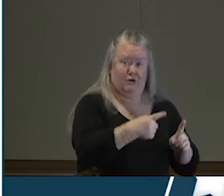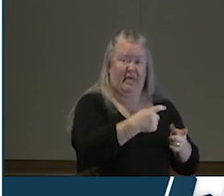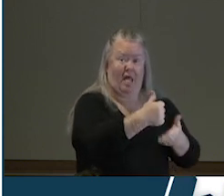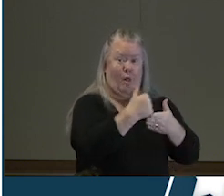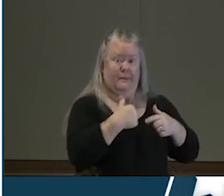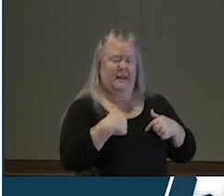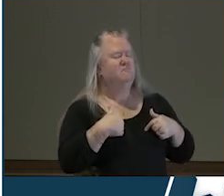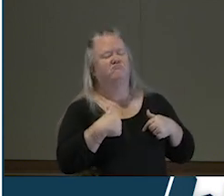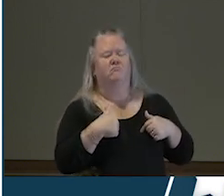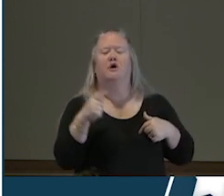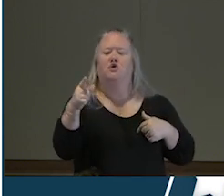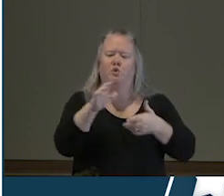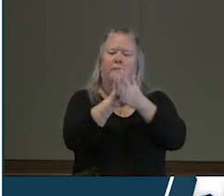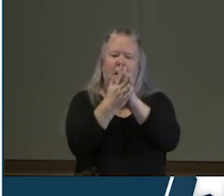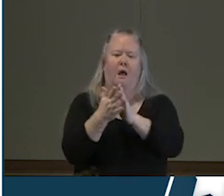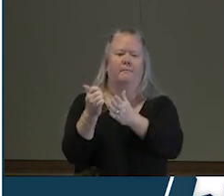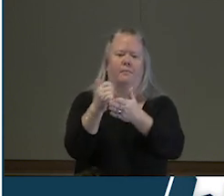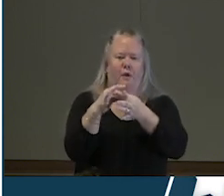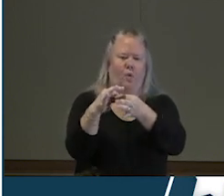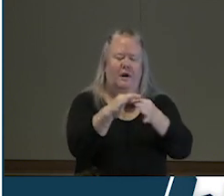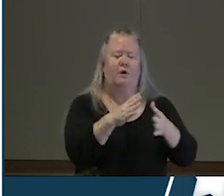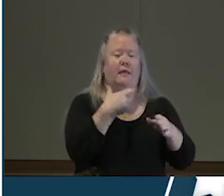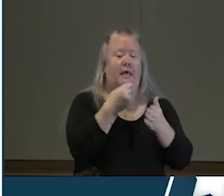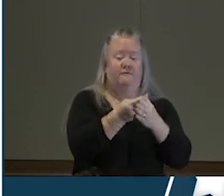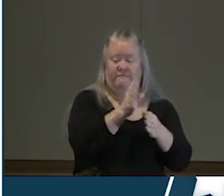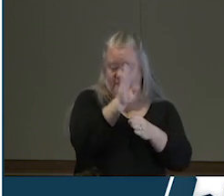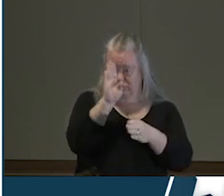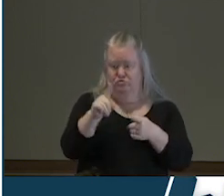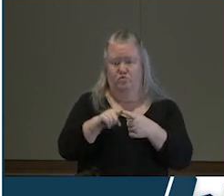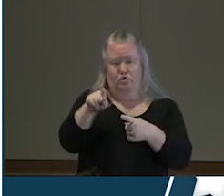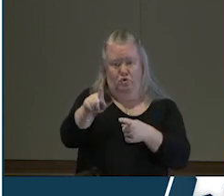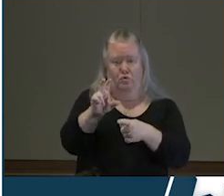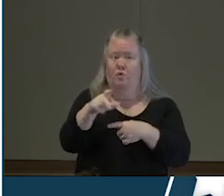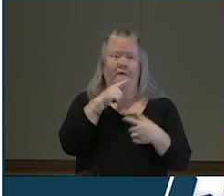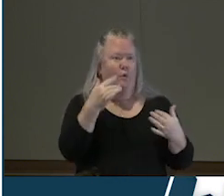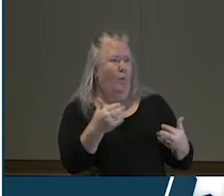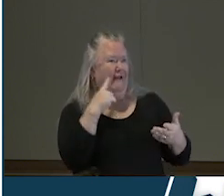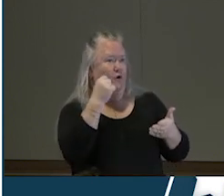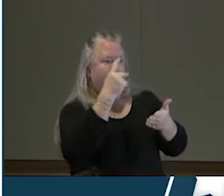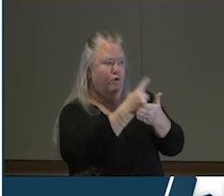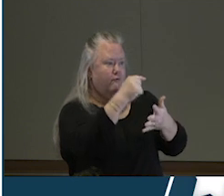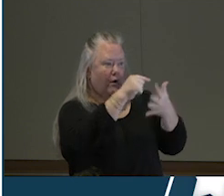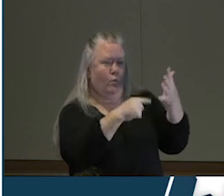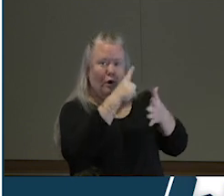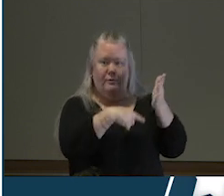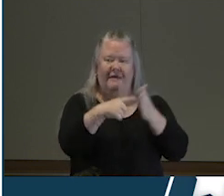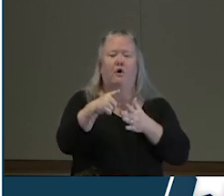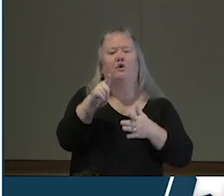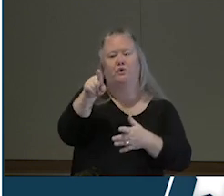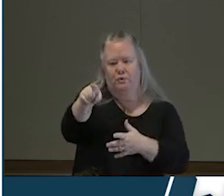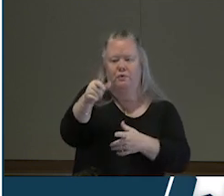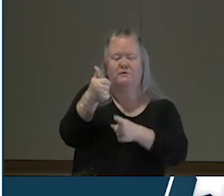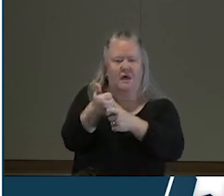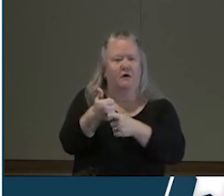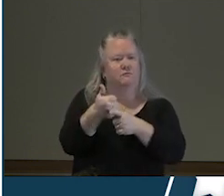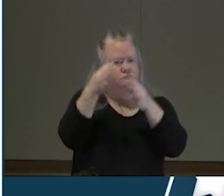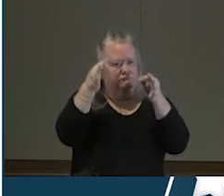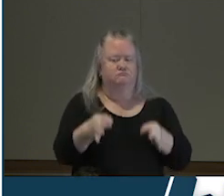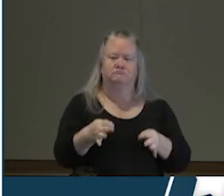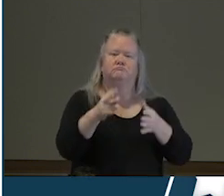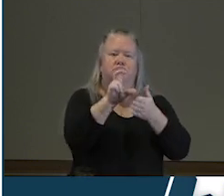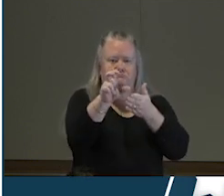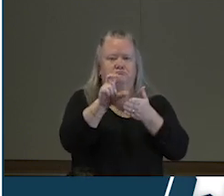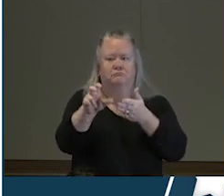you can be the coordinator and they will direct the funds right to you. Don't have to wait for approval on what to pay for. You allocate the funds